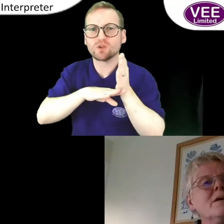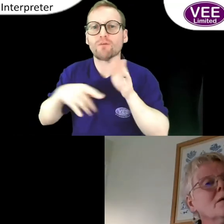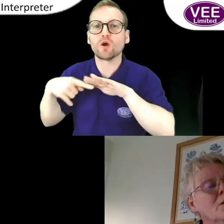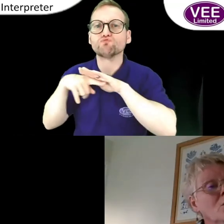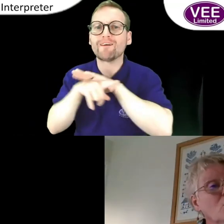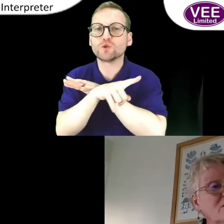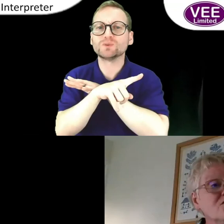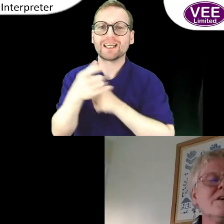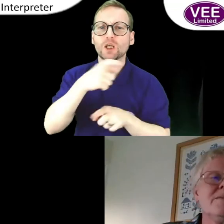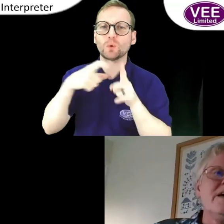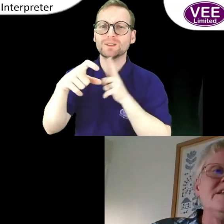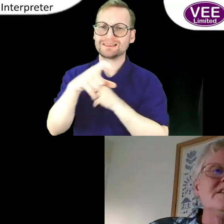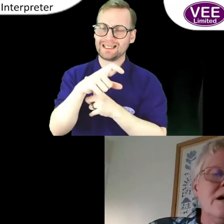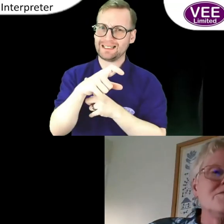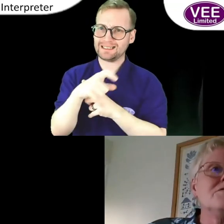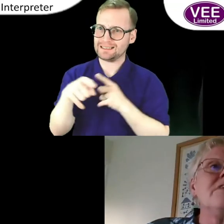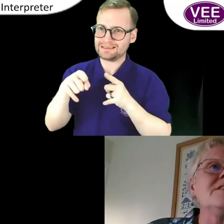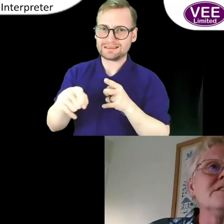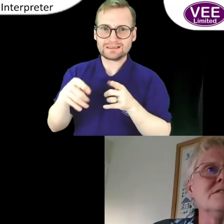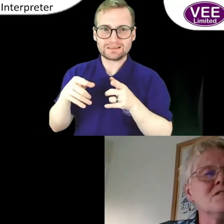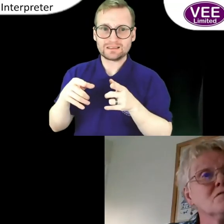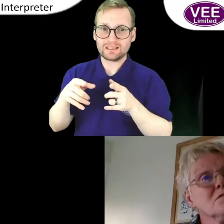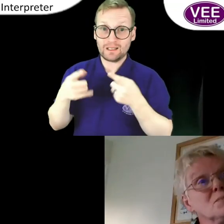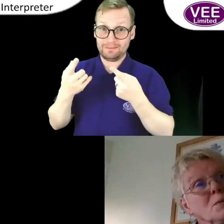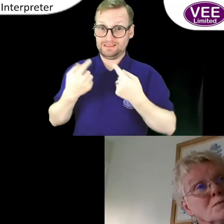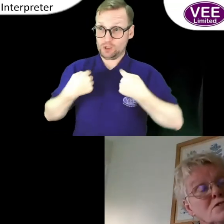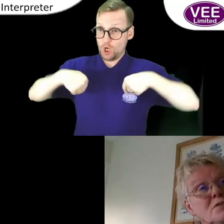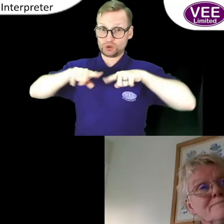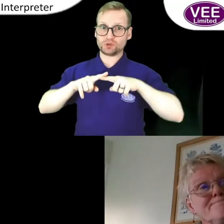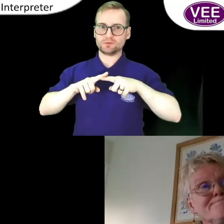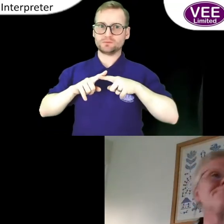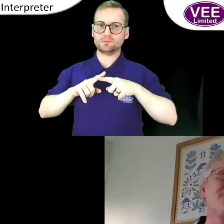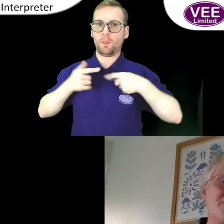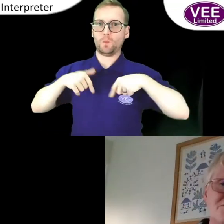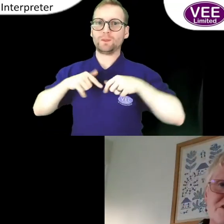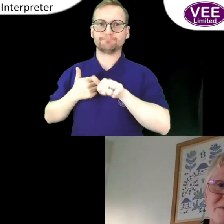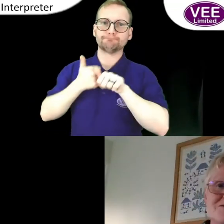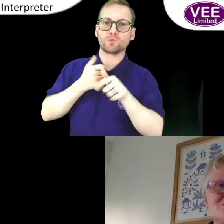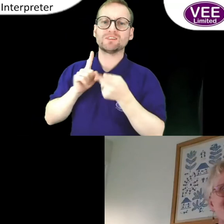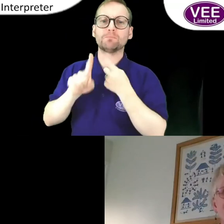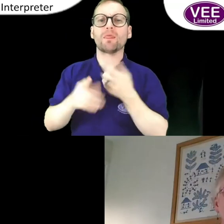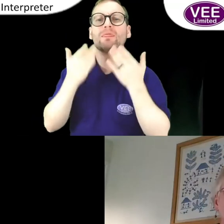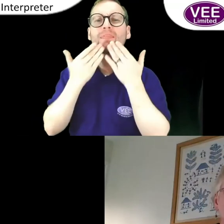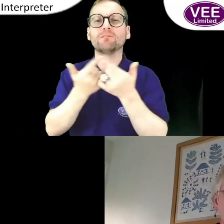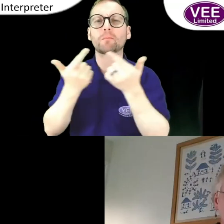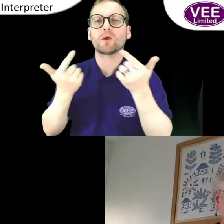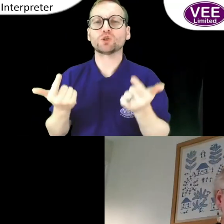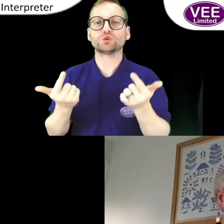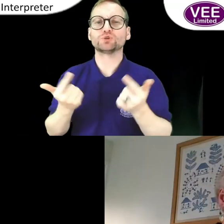community, which it is up to the rest of us to respond to. Thank you very much.